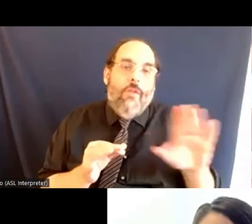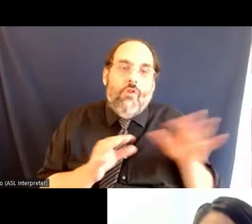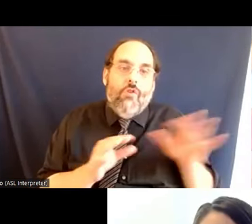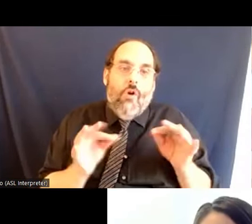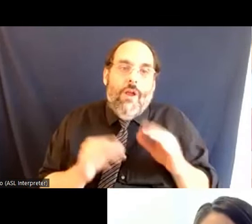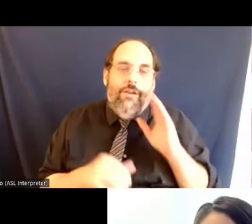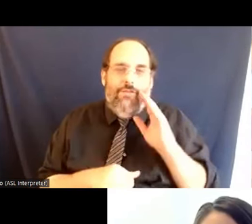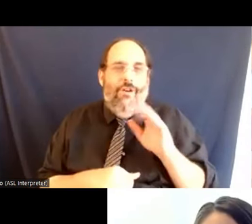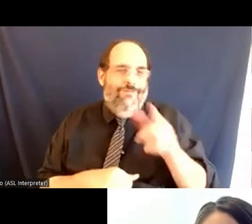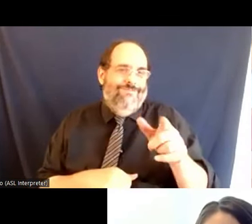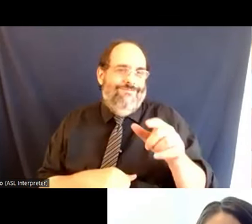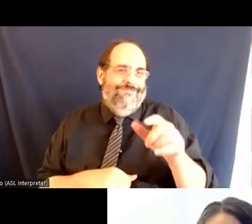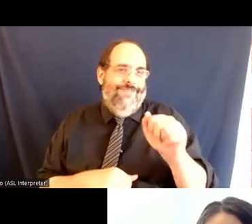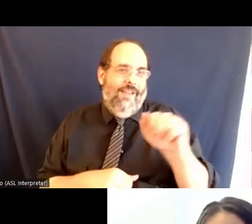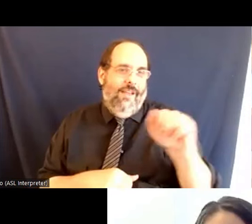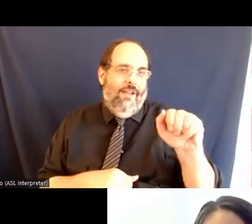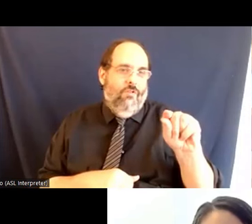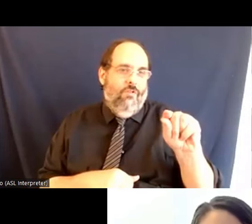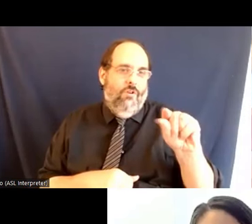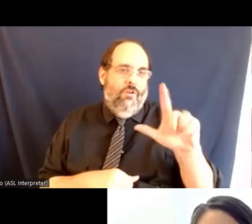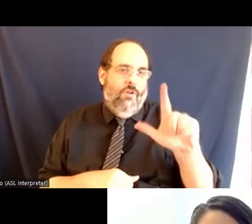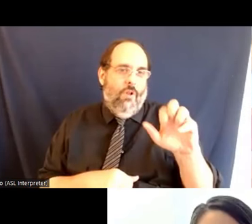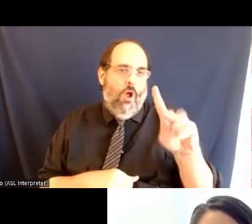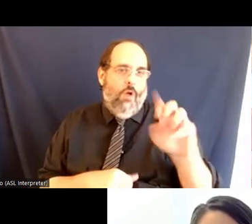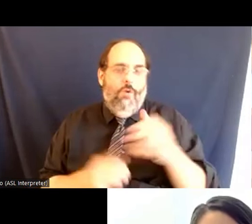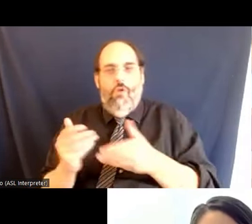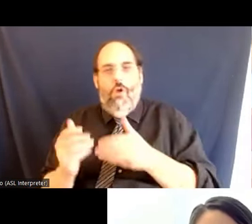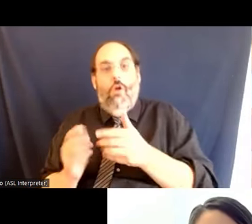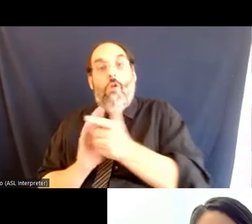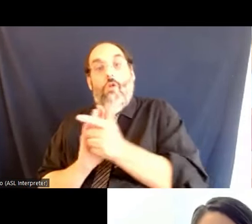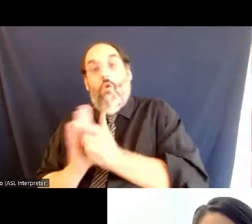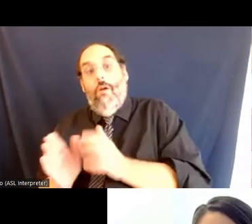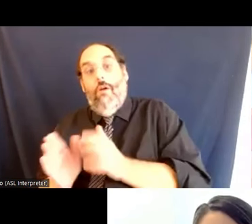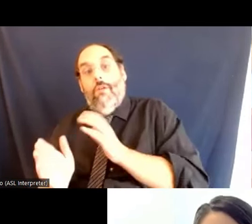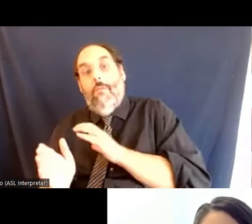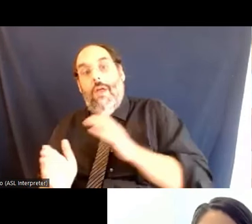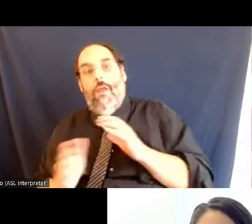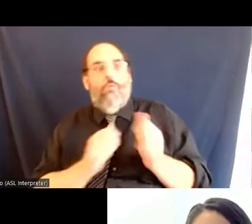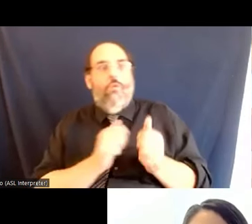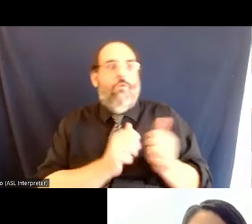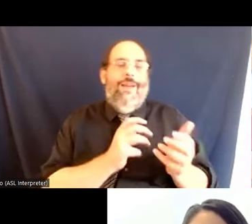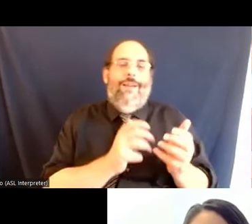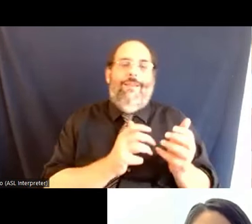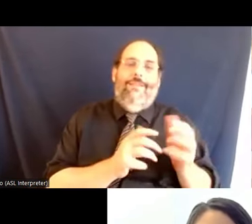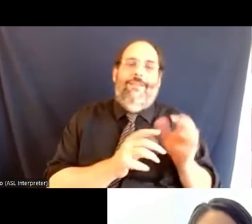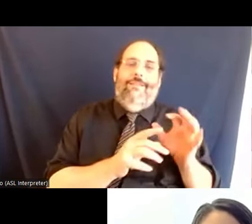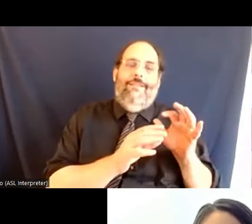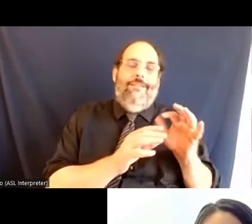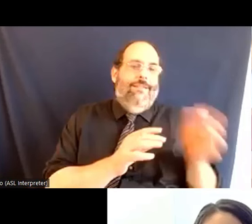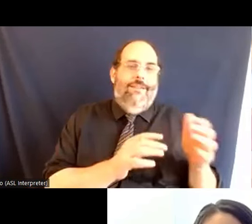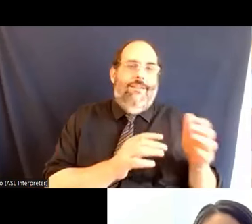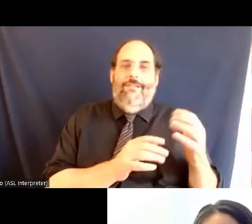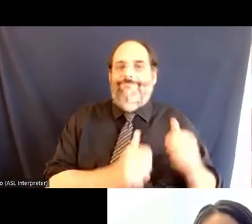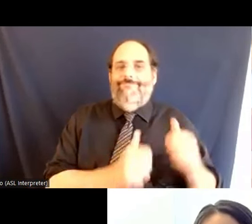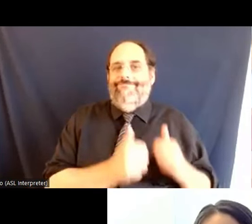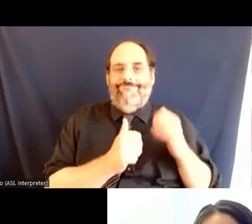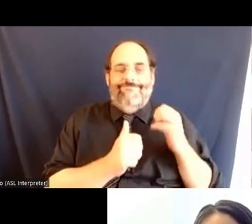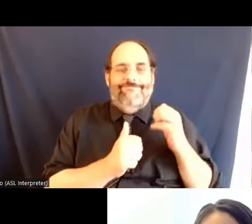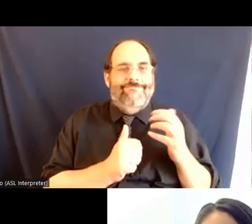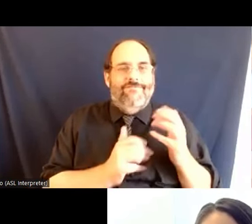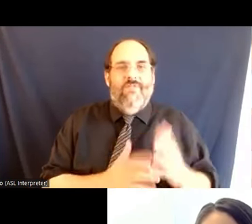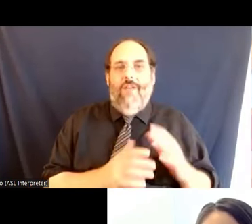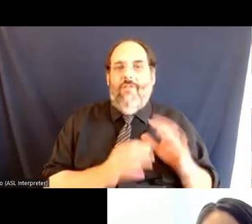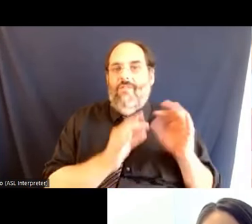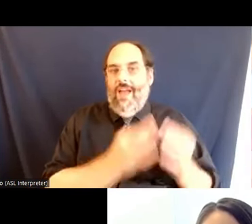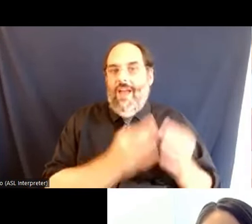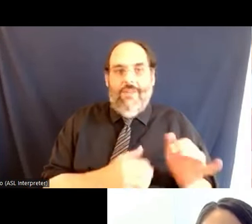General Clark, we've worked closely at the Lawyers Committee with families of those who have been impacted, the family of James Byrd Jr.,